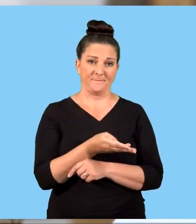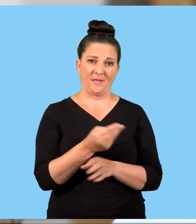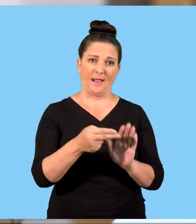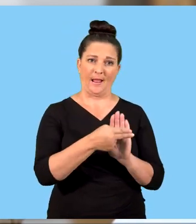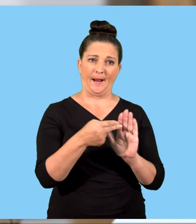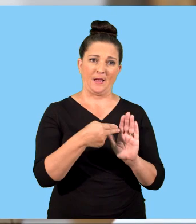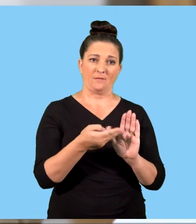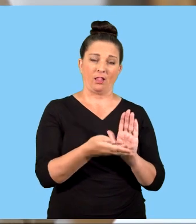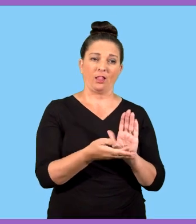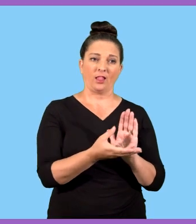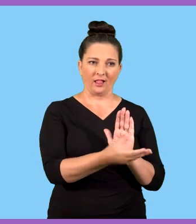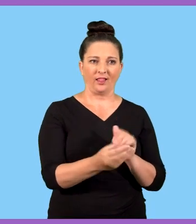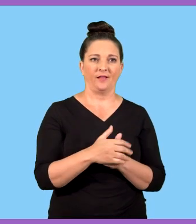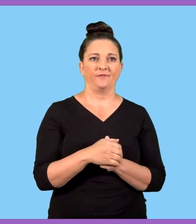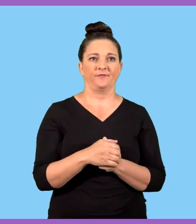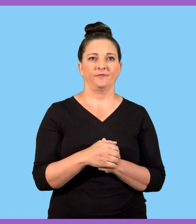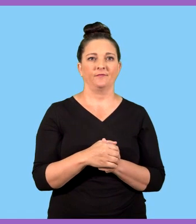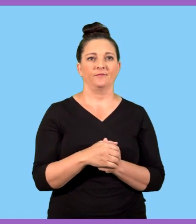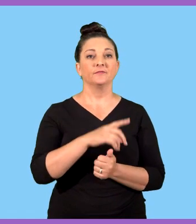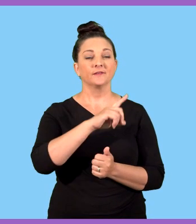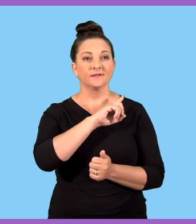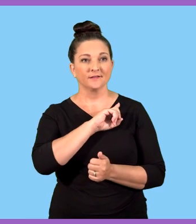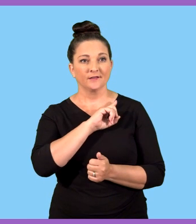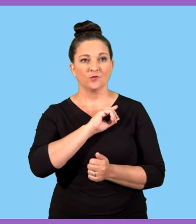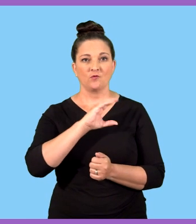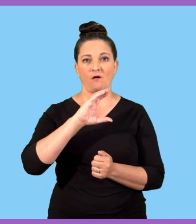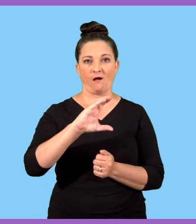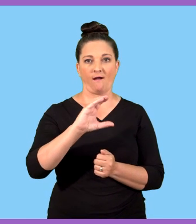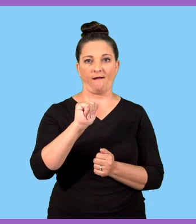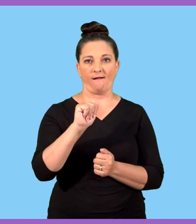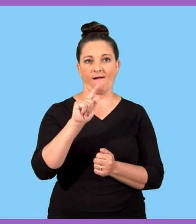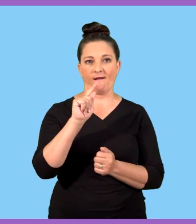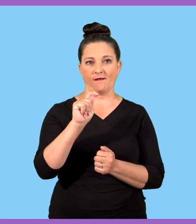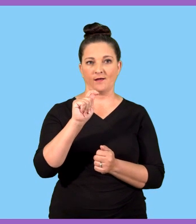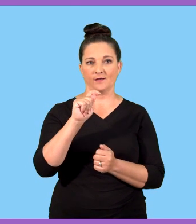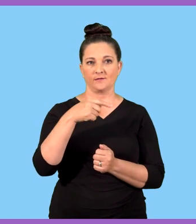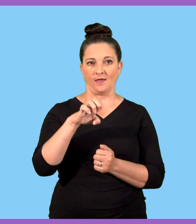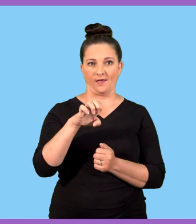name. It's a label. So that has to be categorical data.